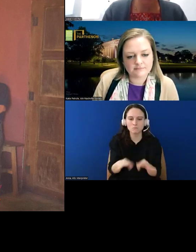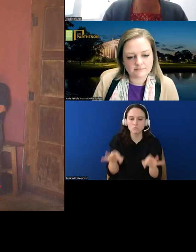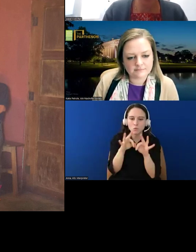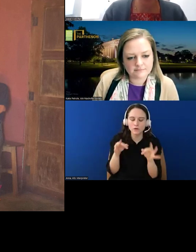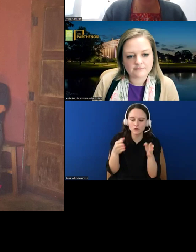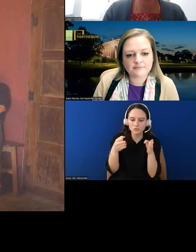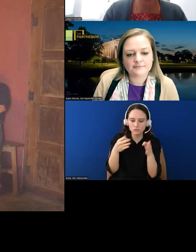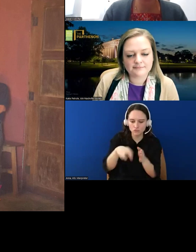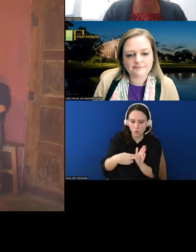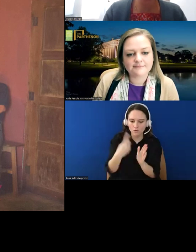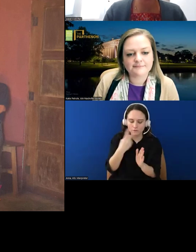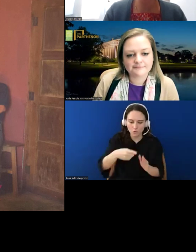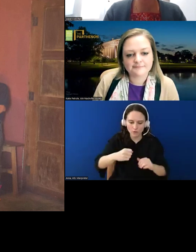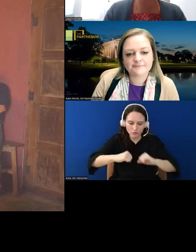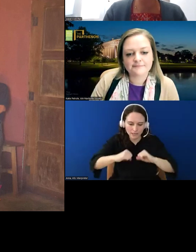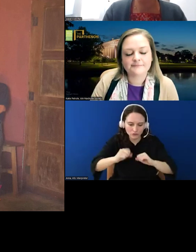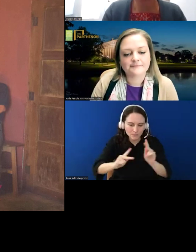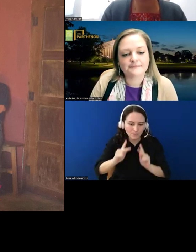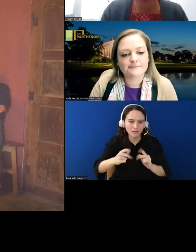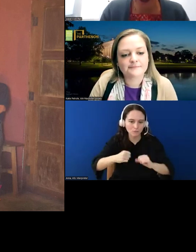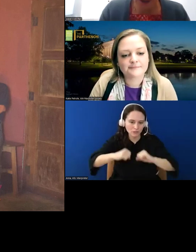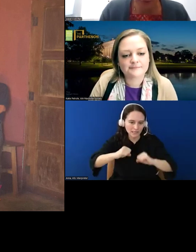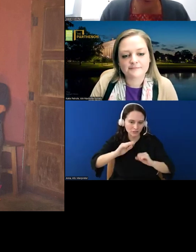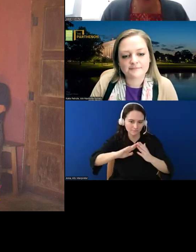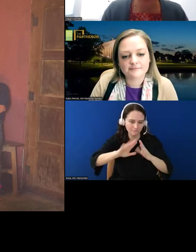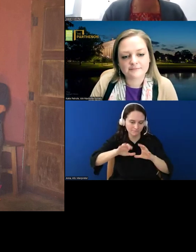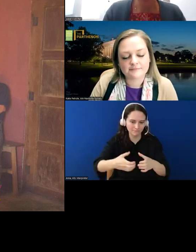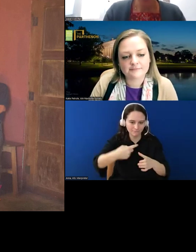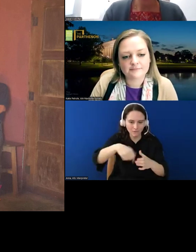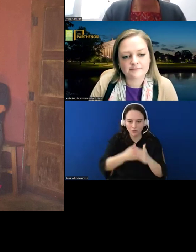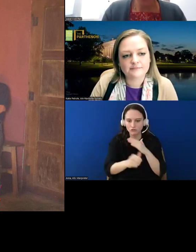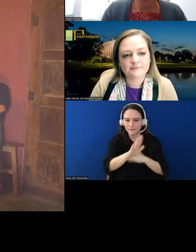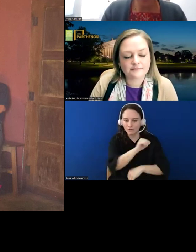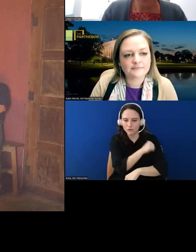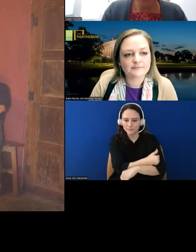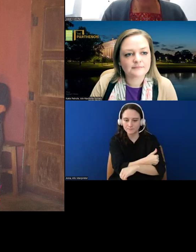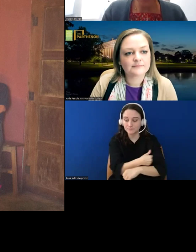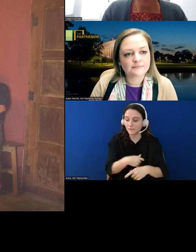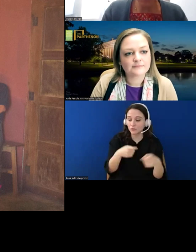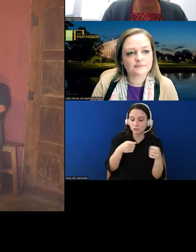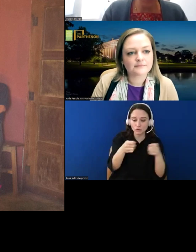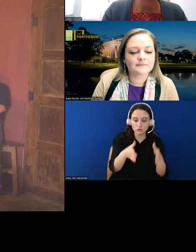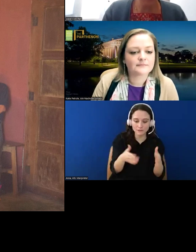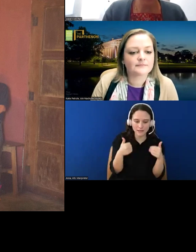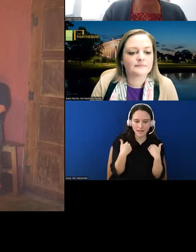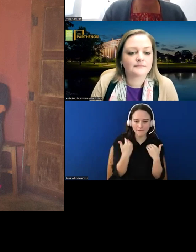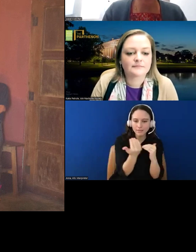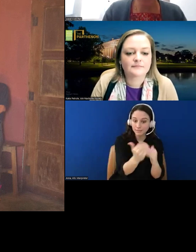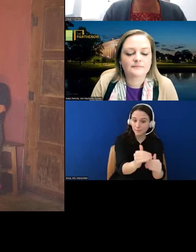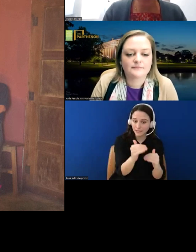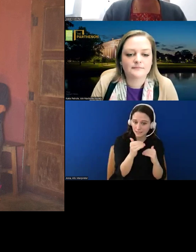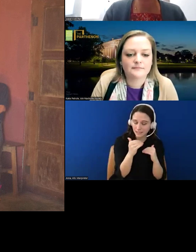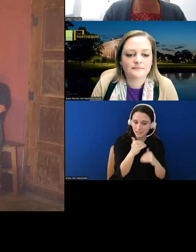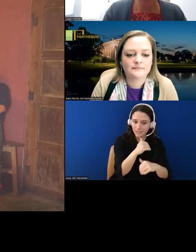the confederation and the protection of the people under their authority. Rulers had limited agency, since there